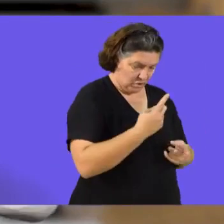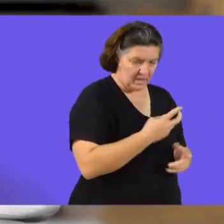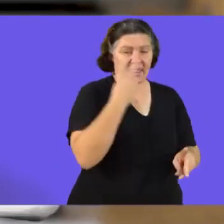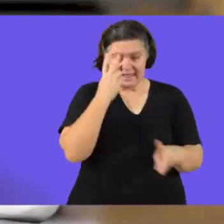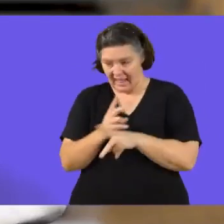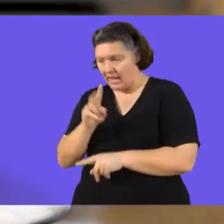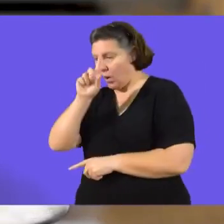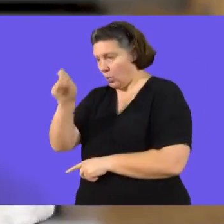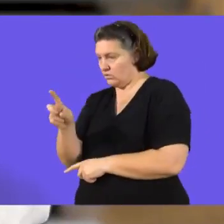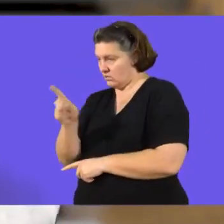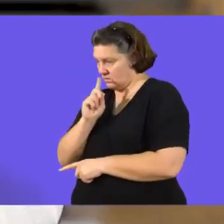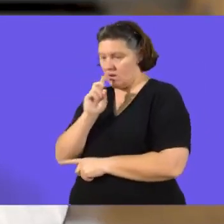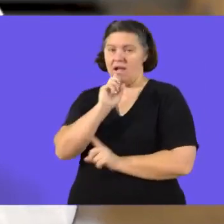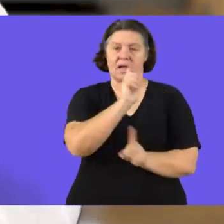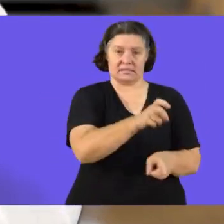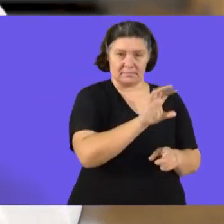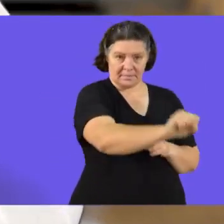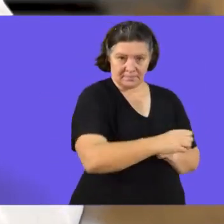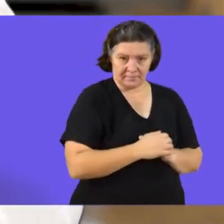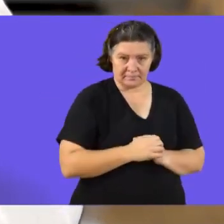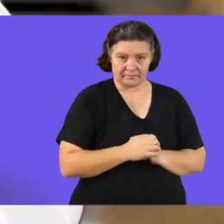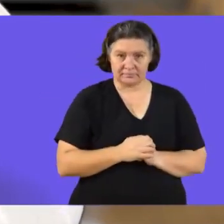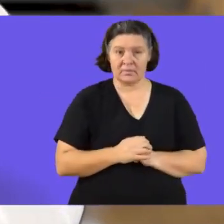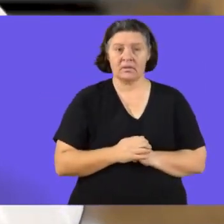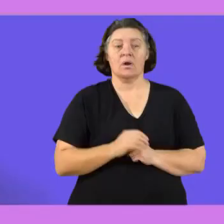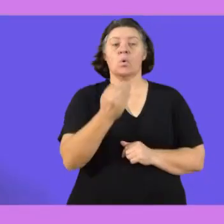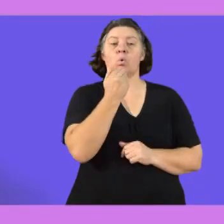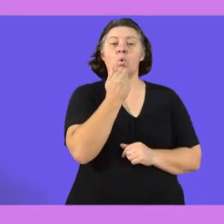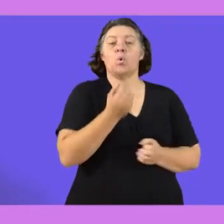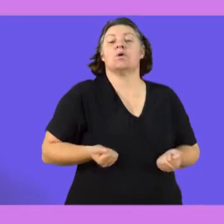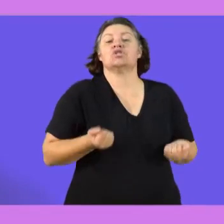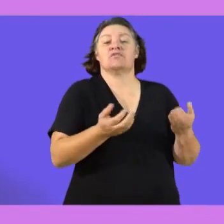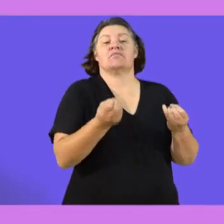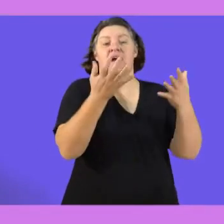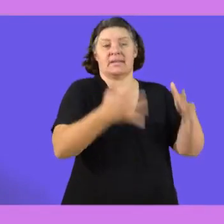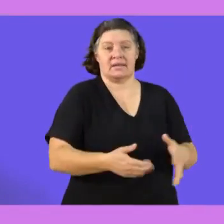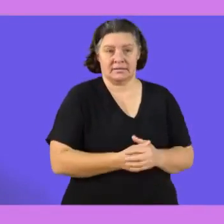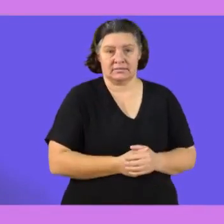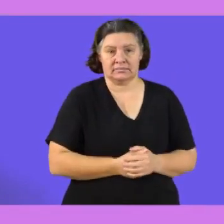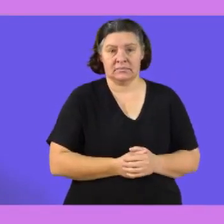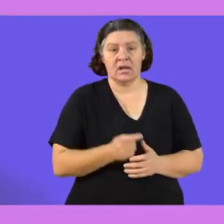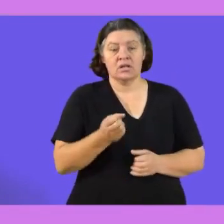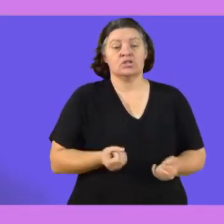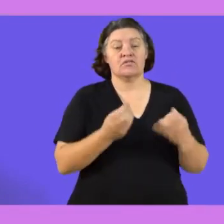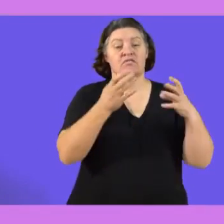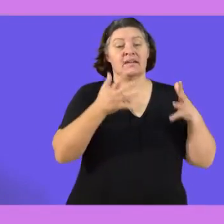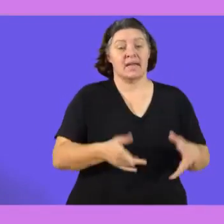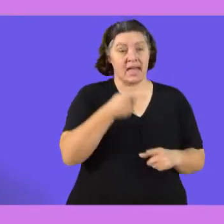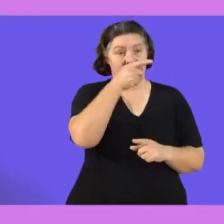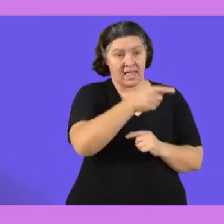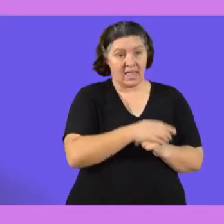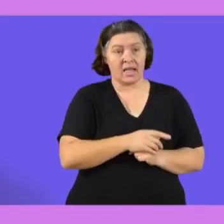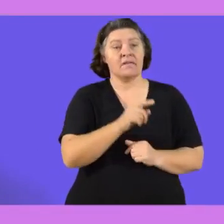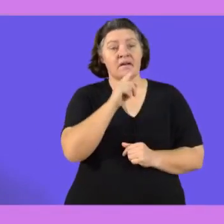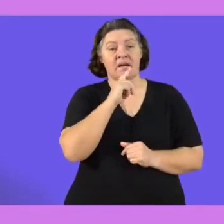first peruse, see what's happening before you start to answer. Question number 1. Who is the service provider? So if you look at this, the